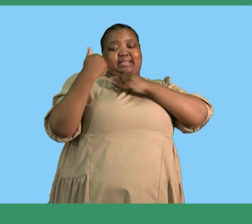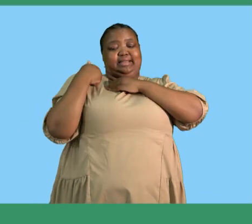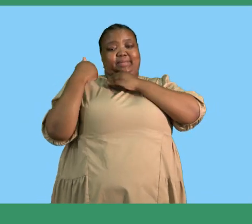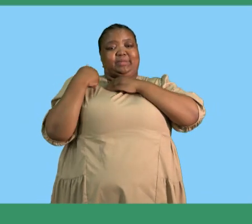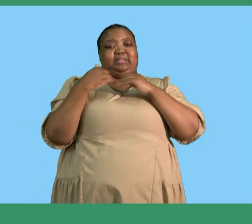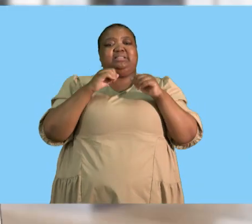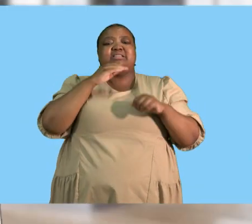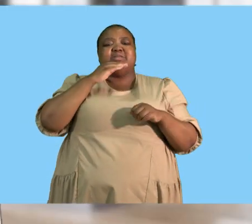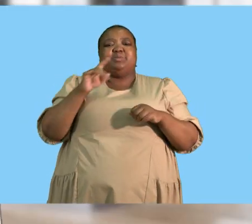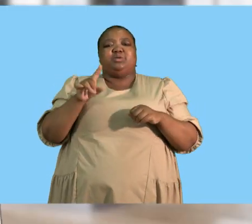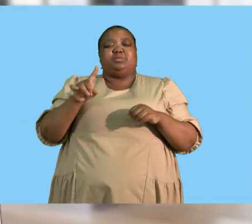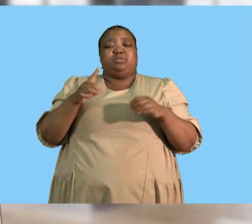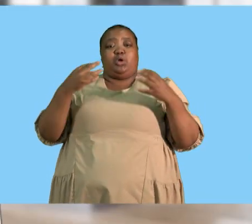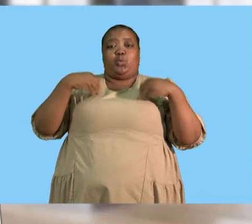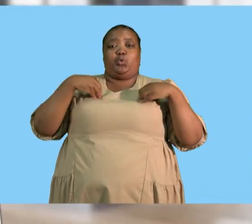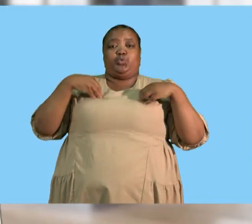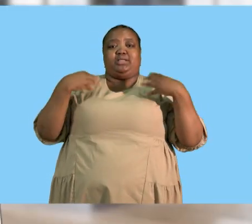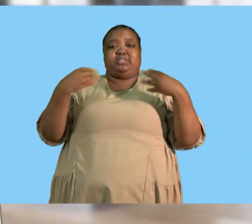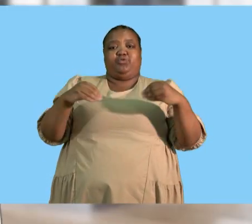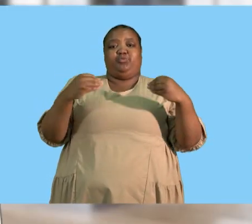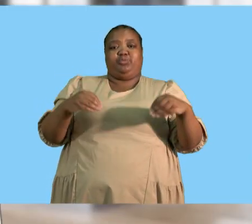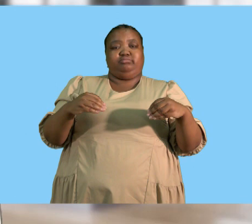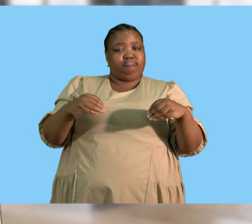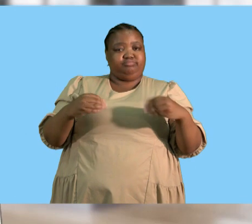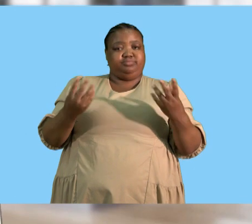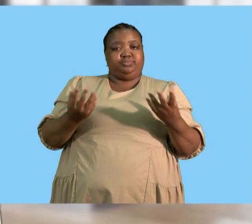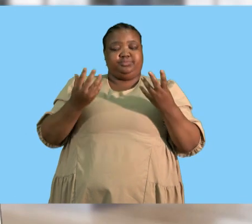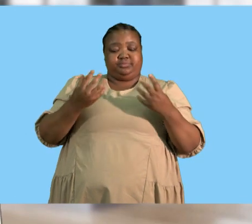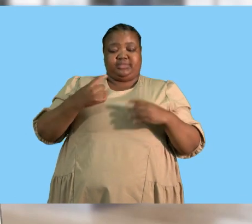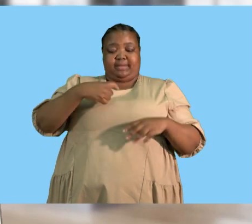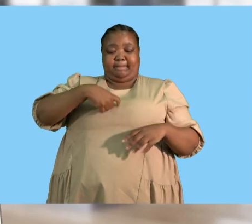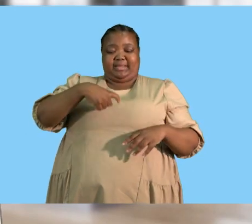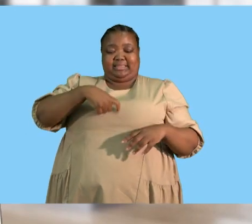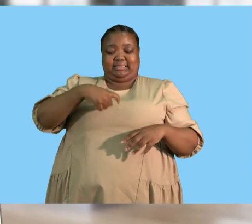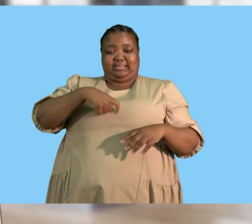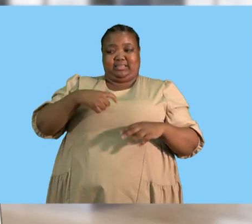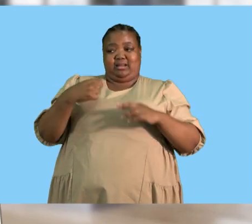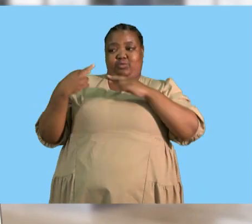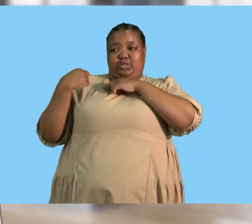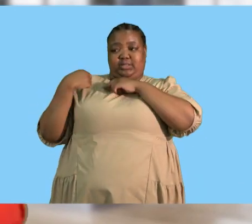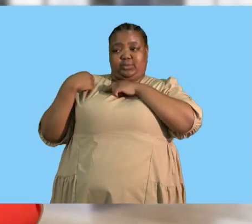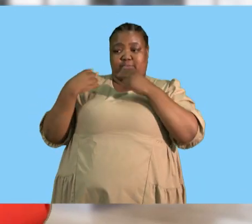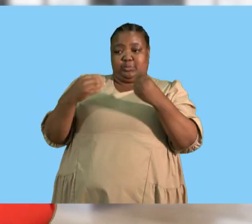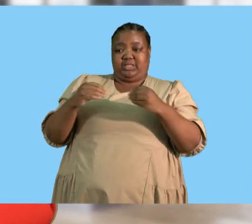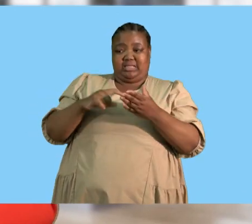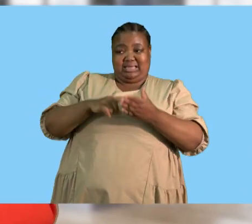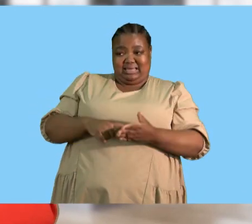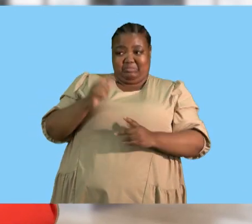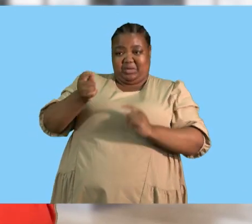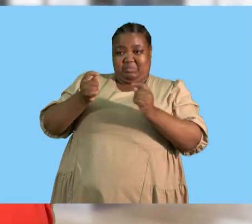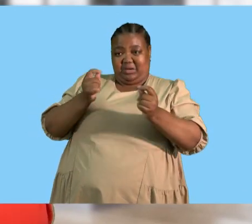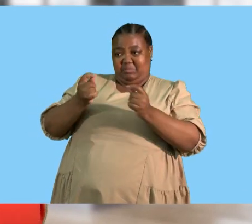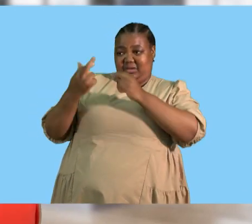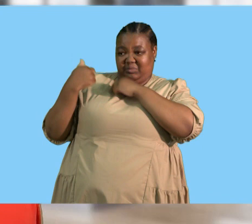liability, it means that the owners of the business are not personally liable for the debts of the